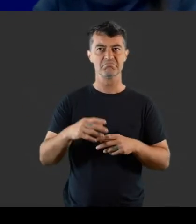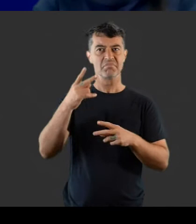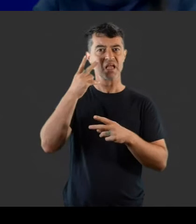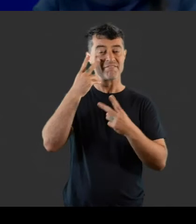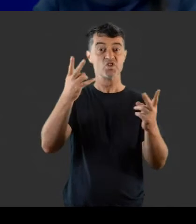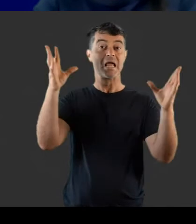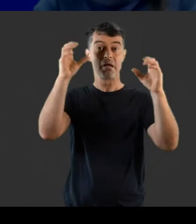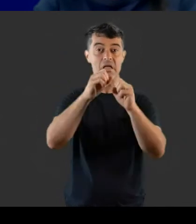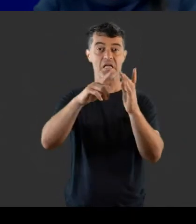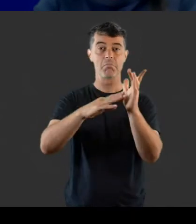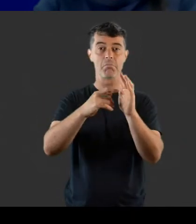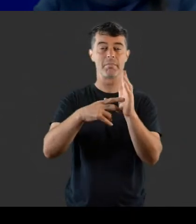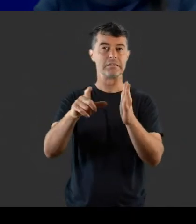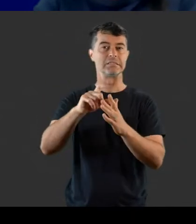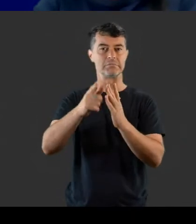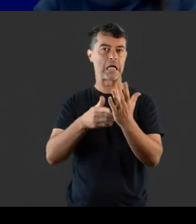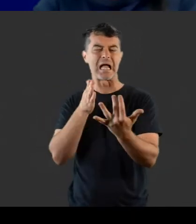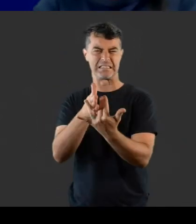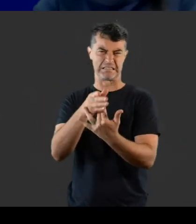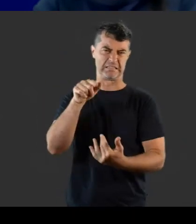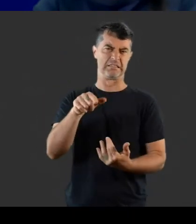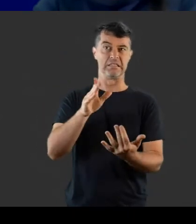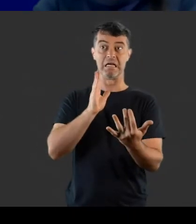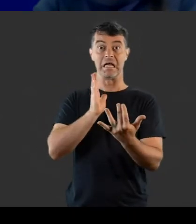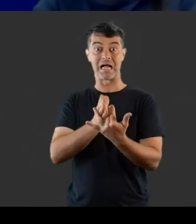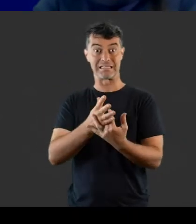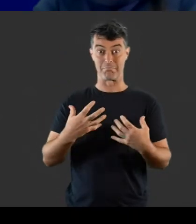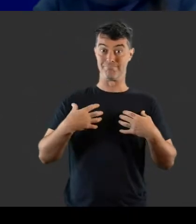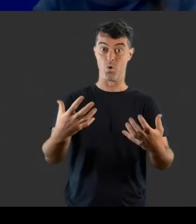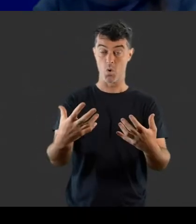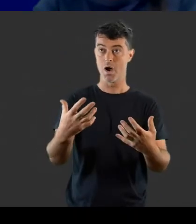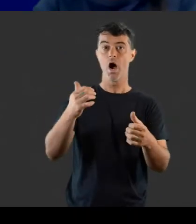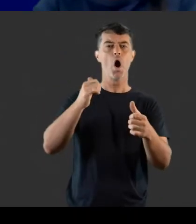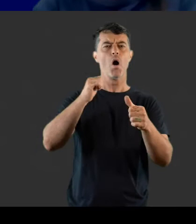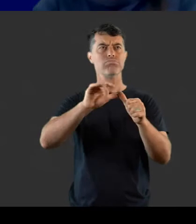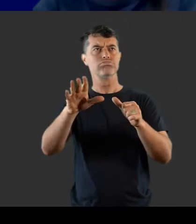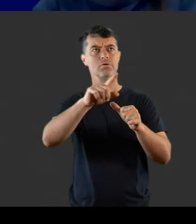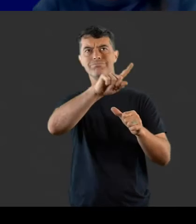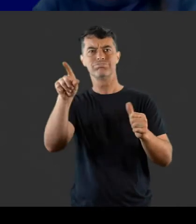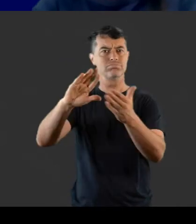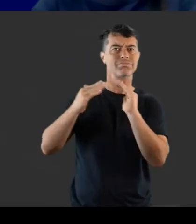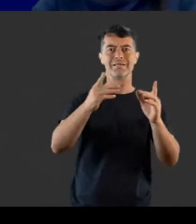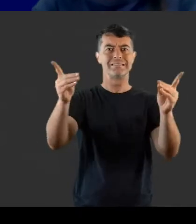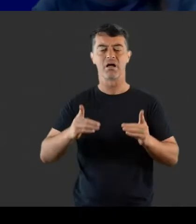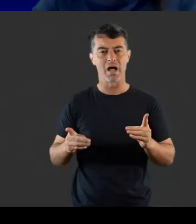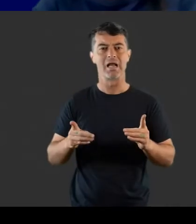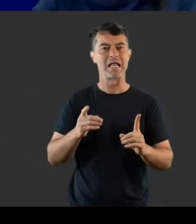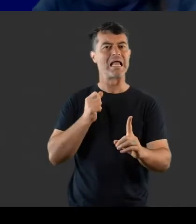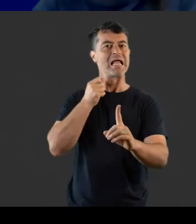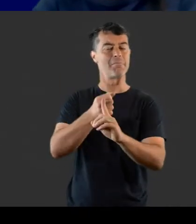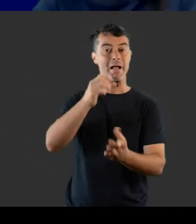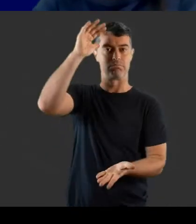Vision impairment is a disability of access. With increased accessibility and universal design, the impact